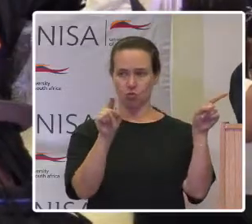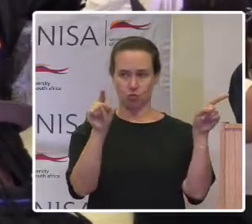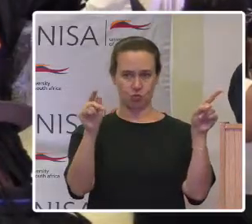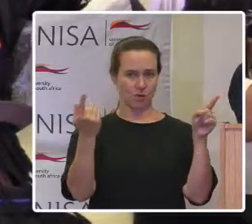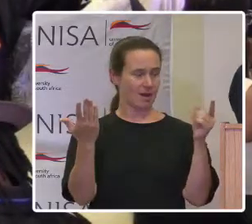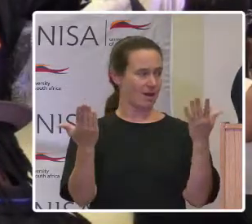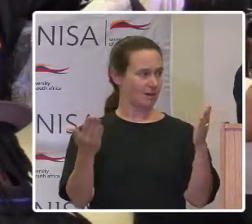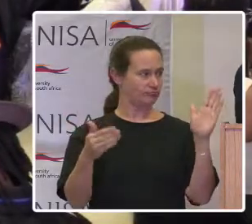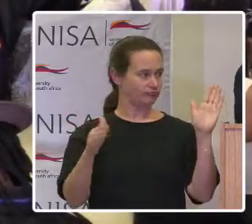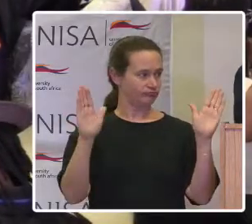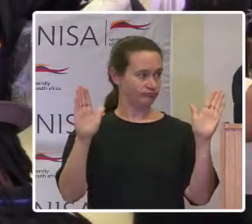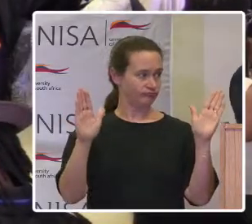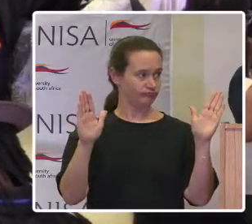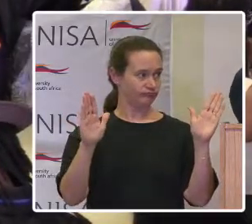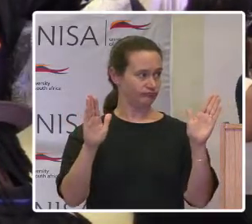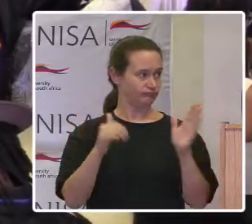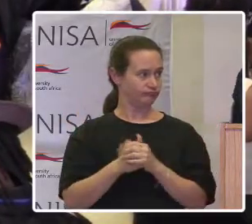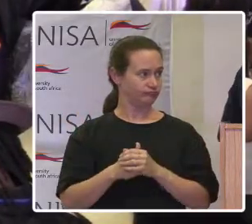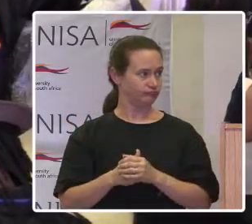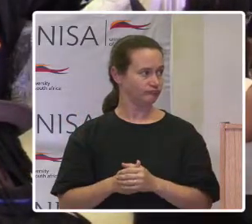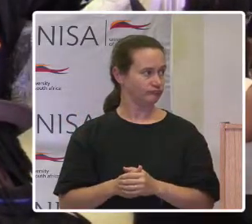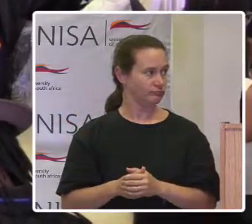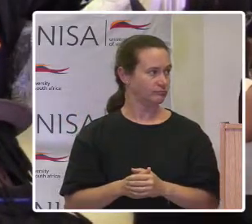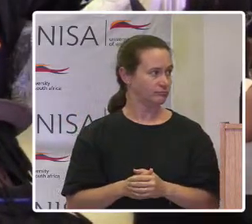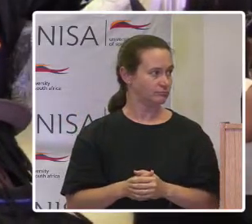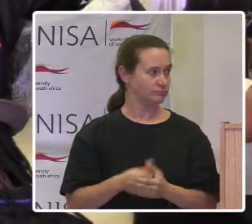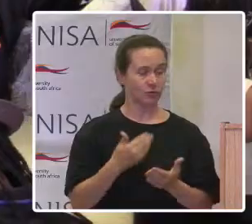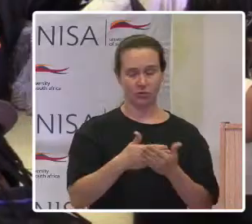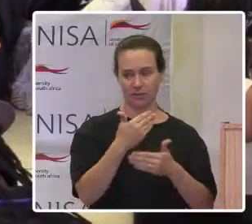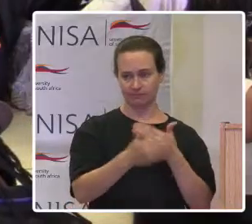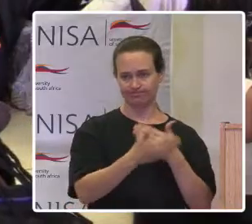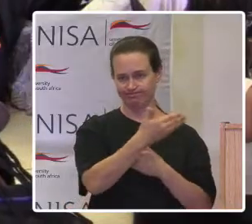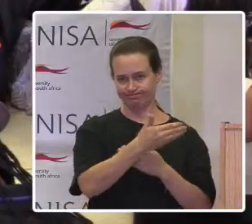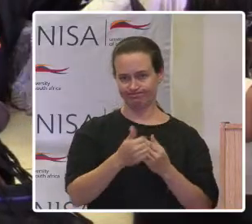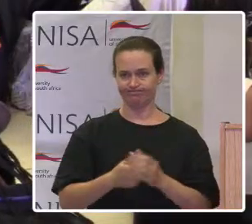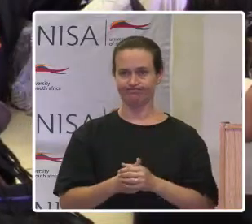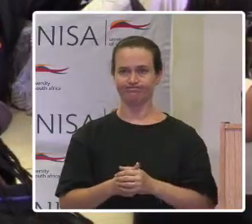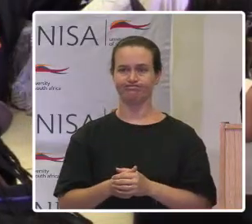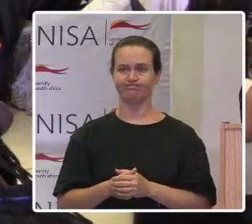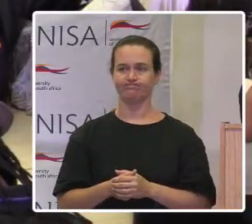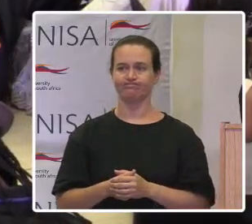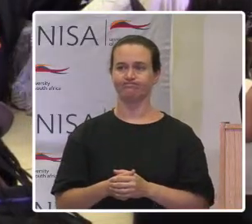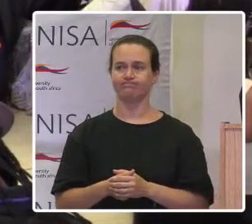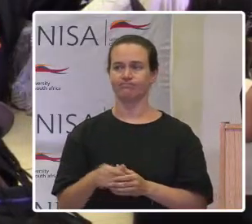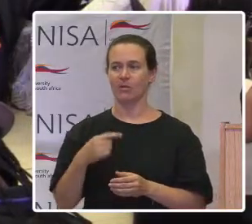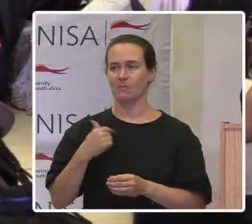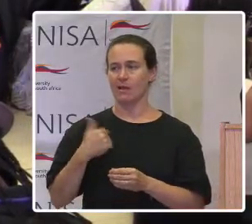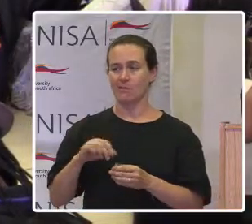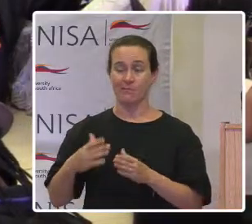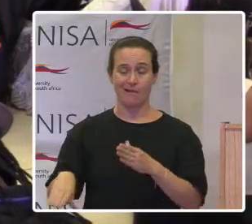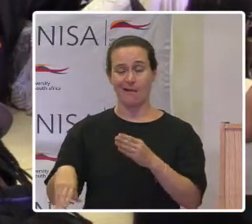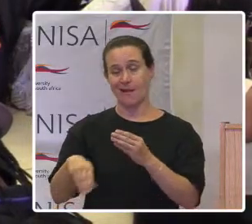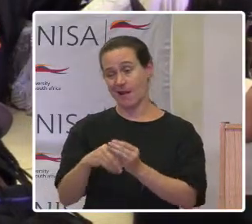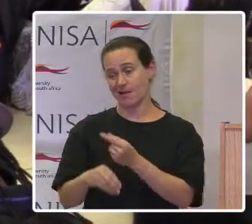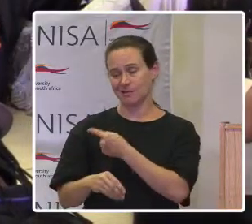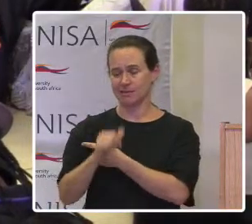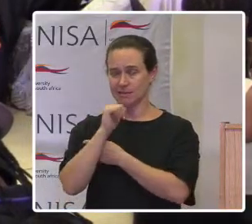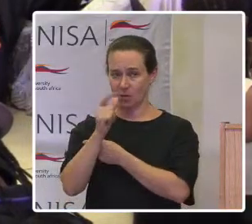ends, just on this aspect? You can go ahead. Just to add on what my colleague has said,